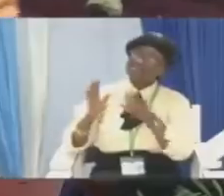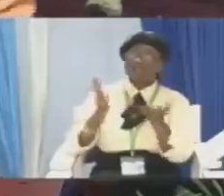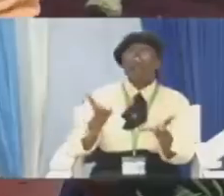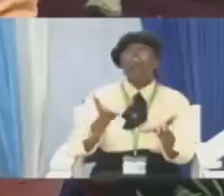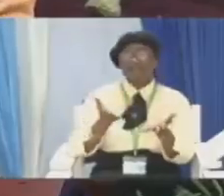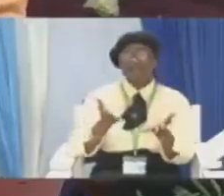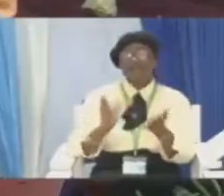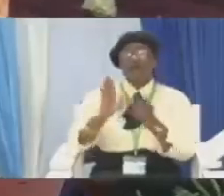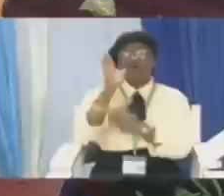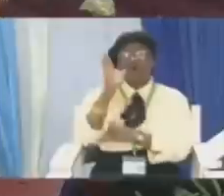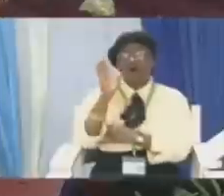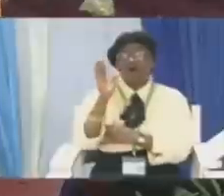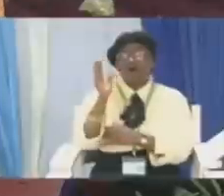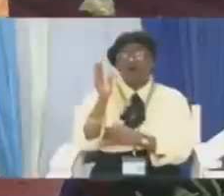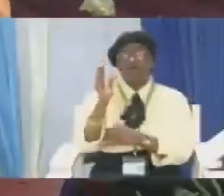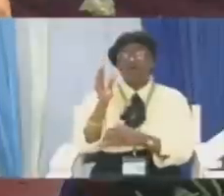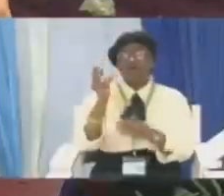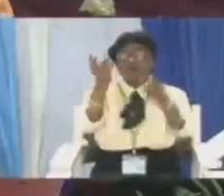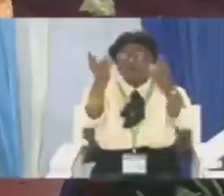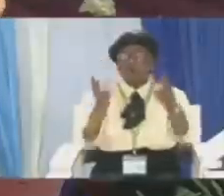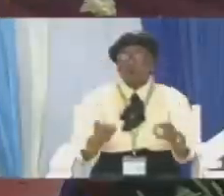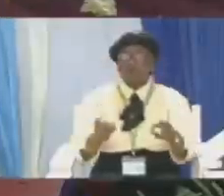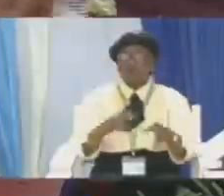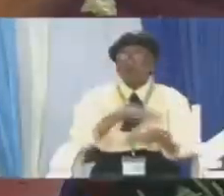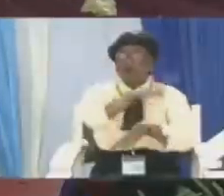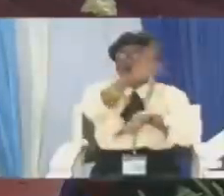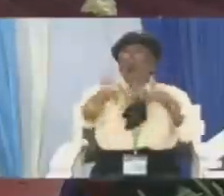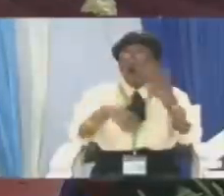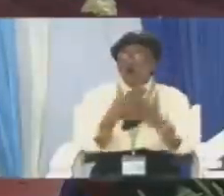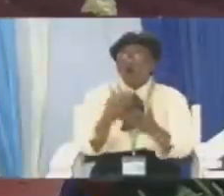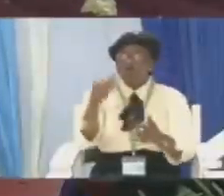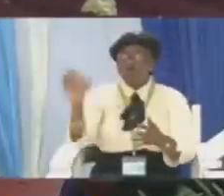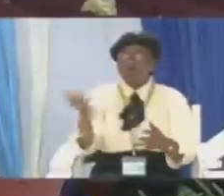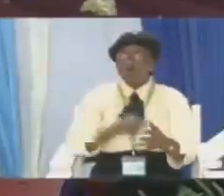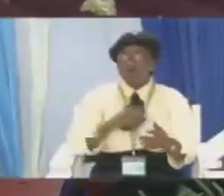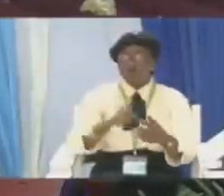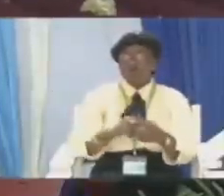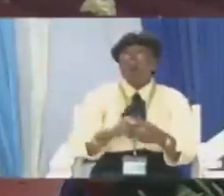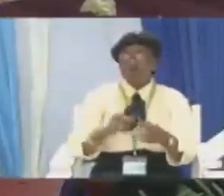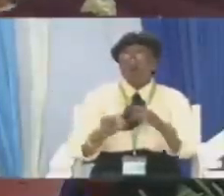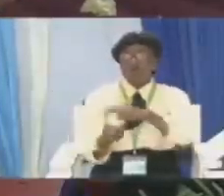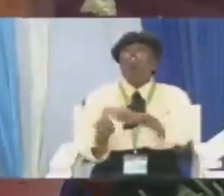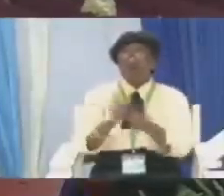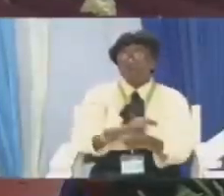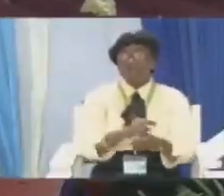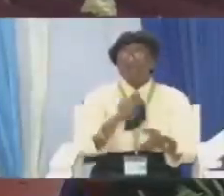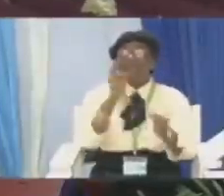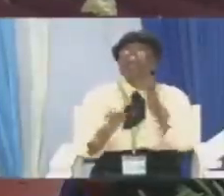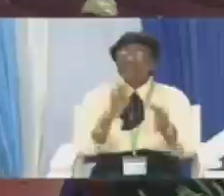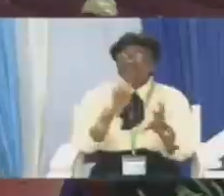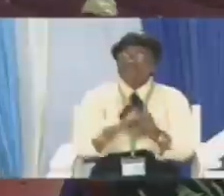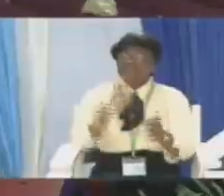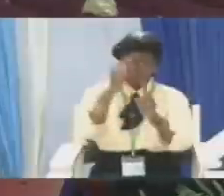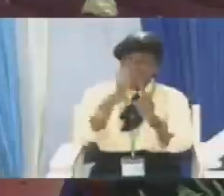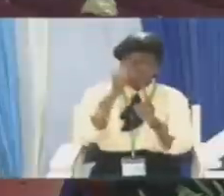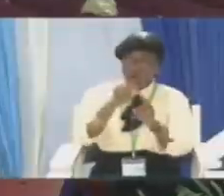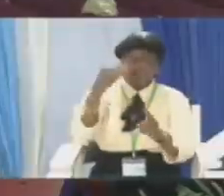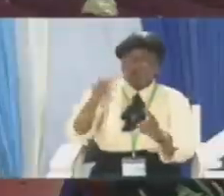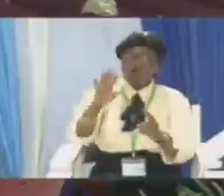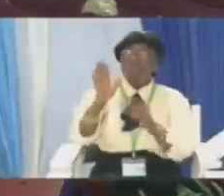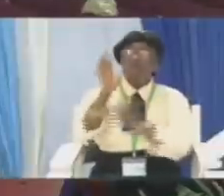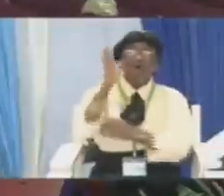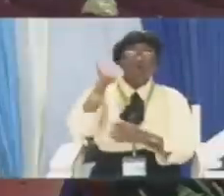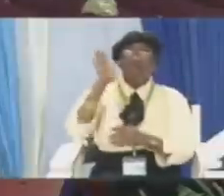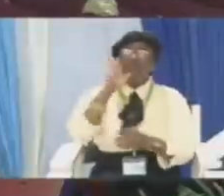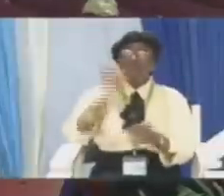God wants all of us to repent if that word of God will be fulfilled in our lives.